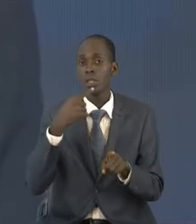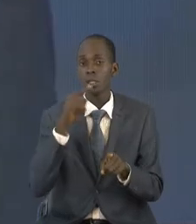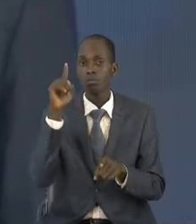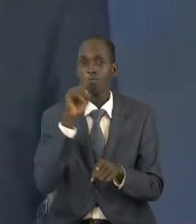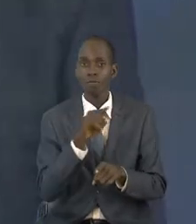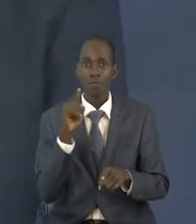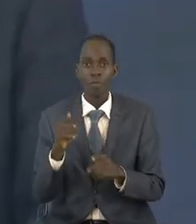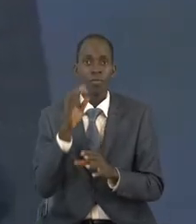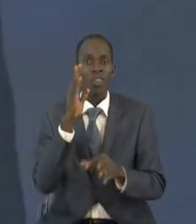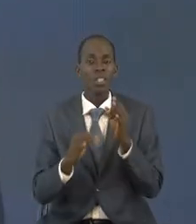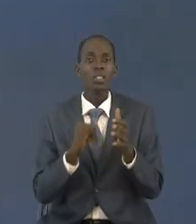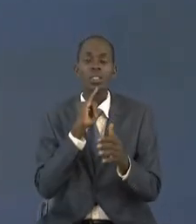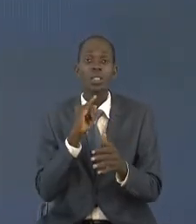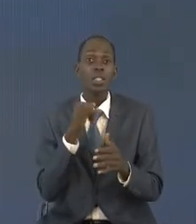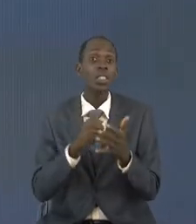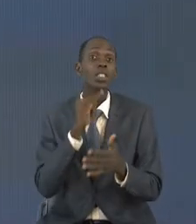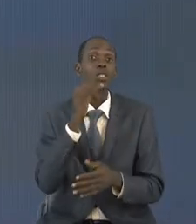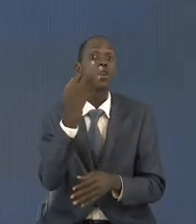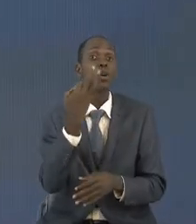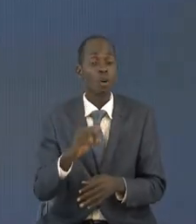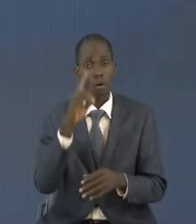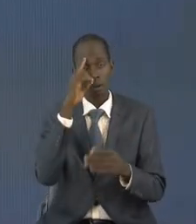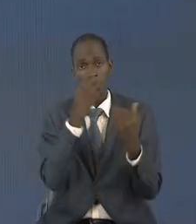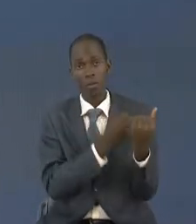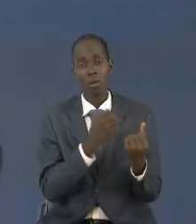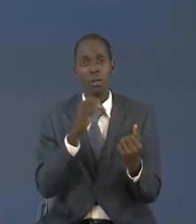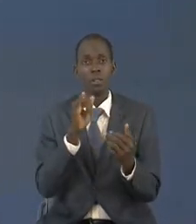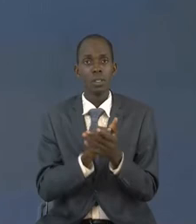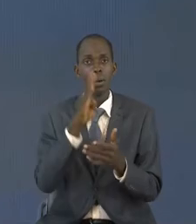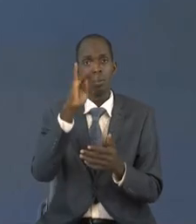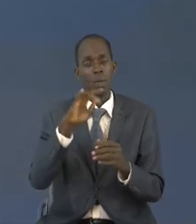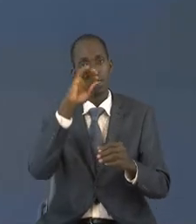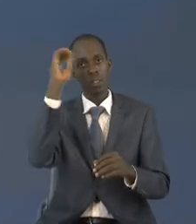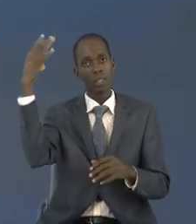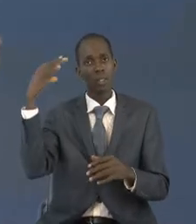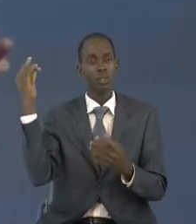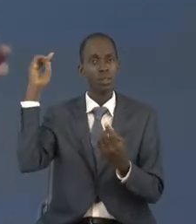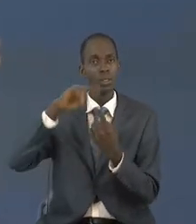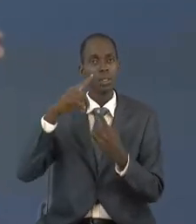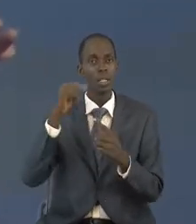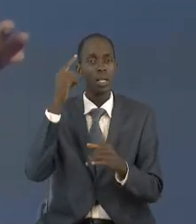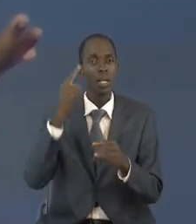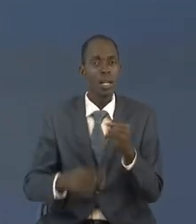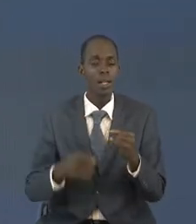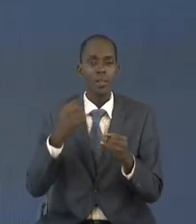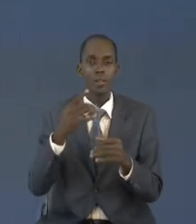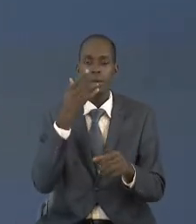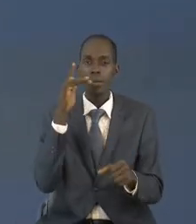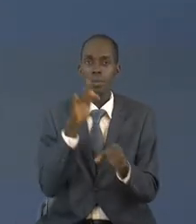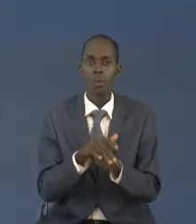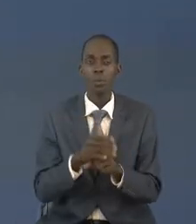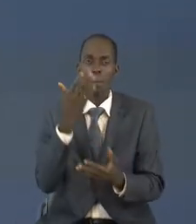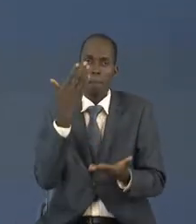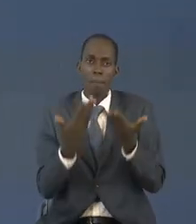it is of faith that it might be by grace to the end, the promise might be